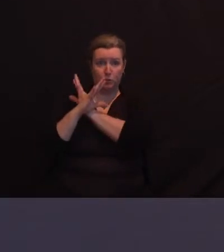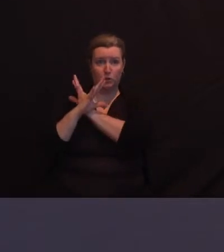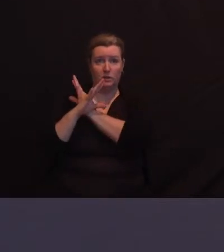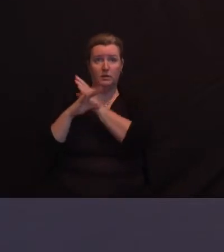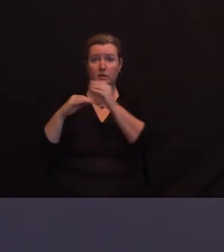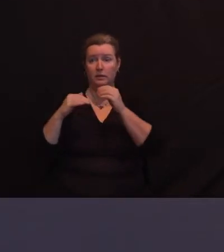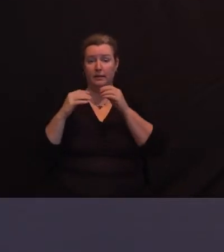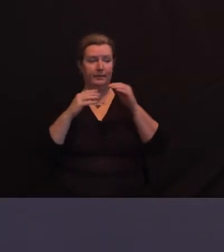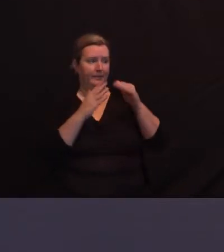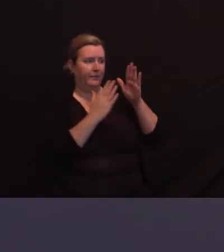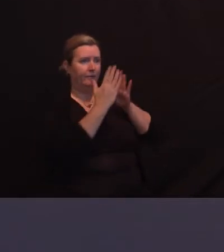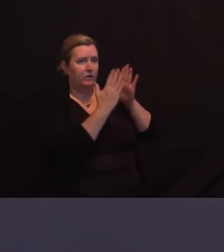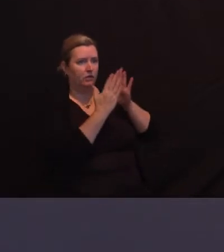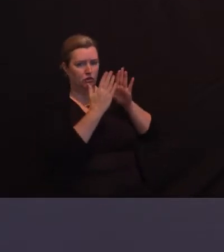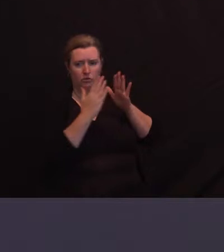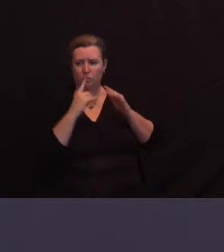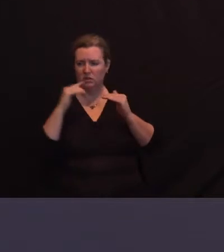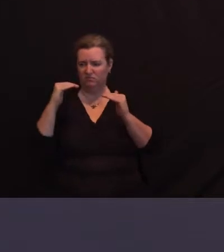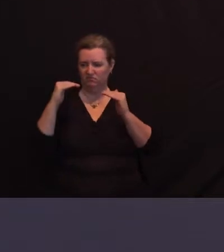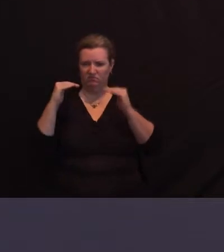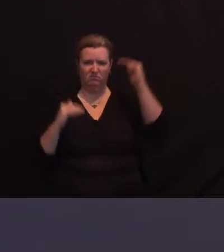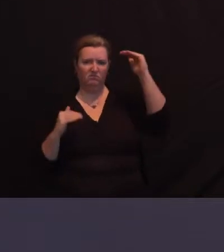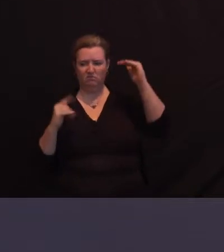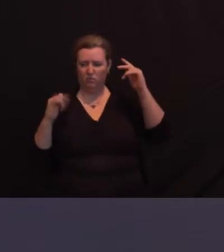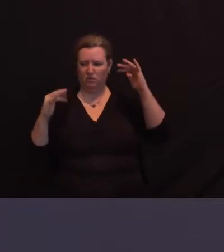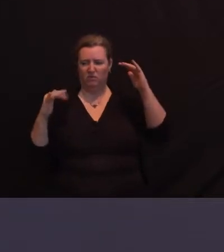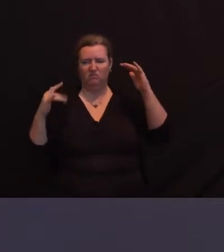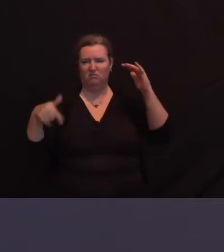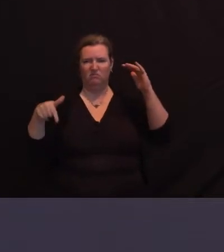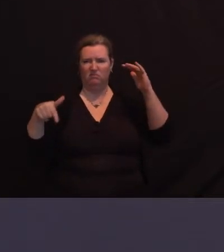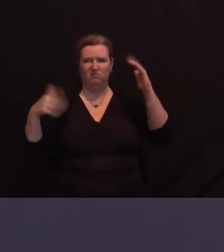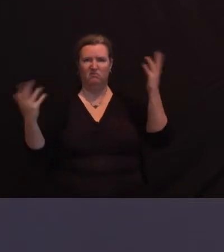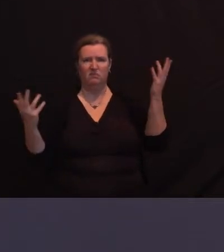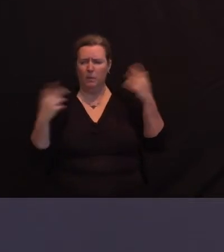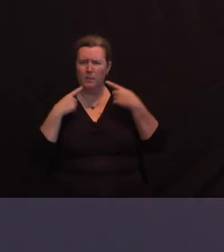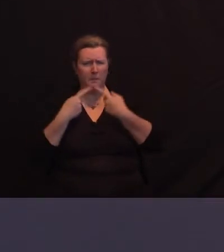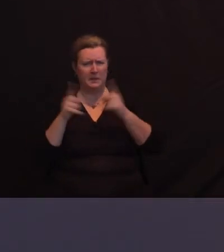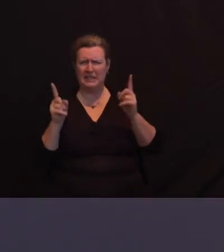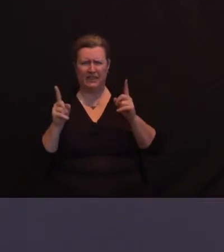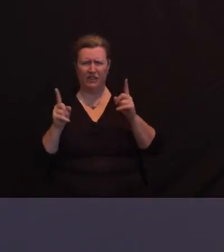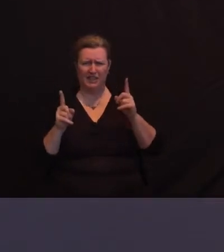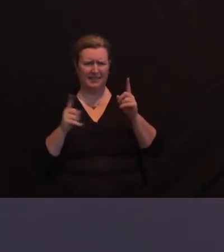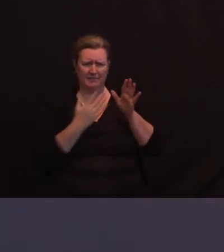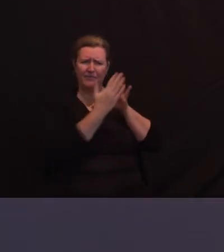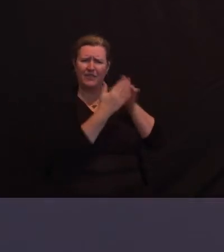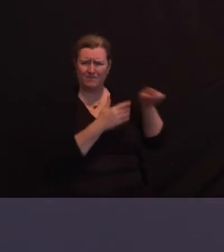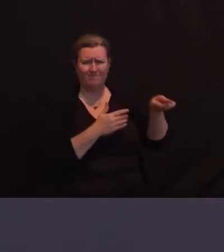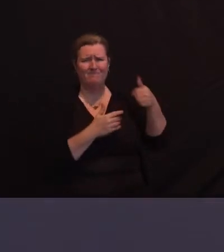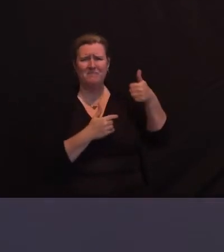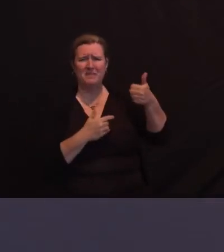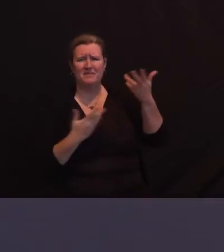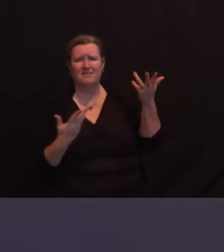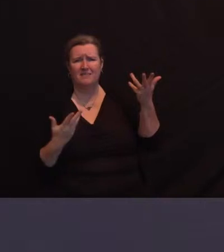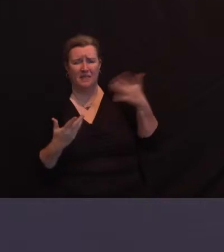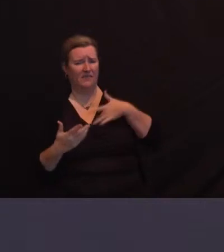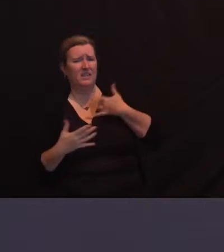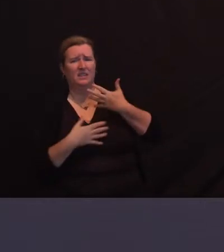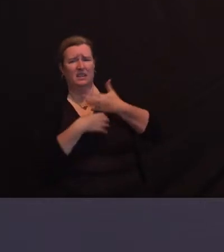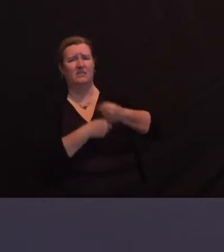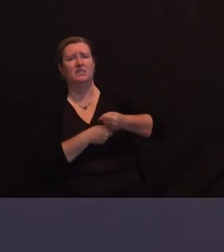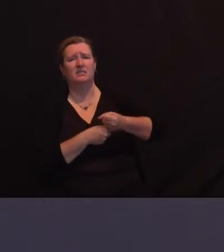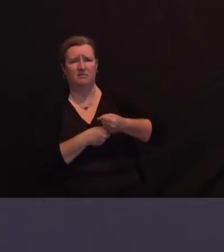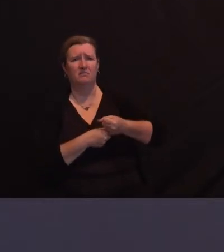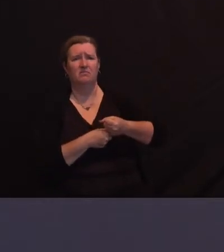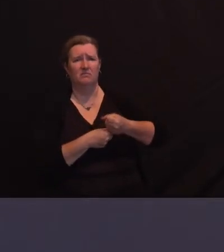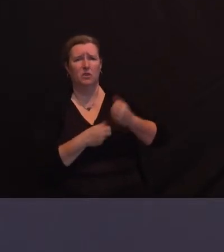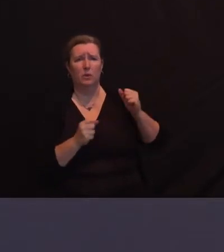in-person education on the other hand is overwhelming. And assuming that we have the confidence that we do, and we do as we sit here, that we